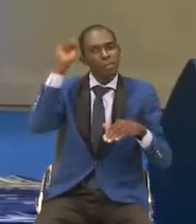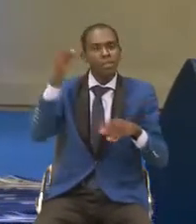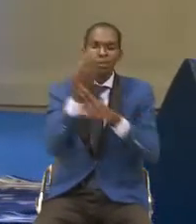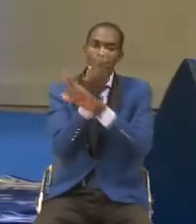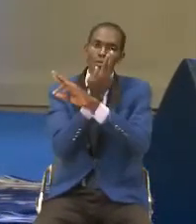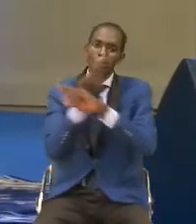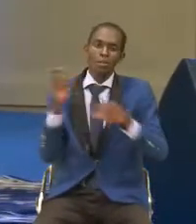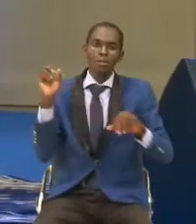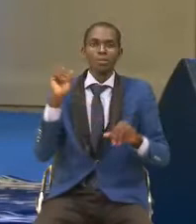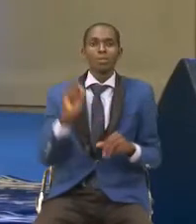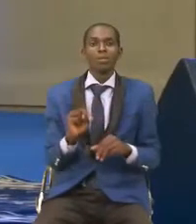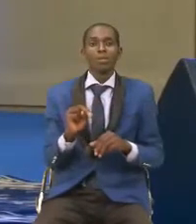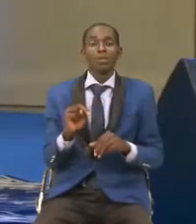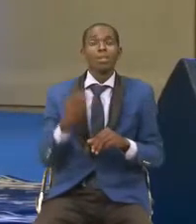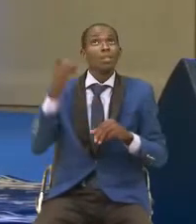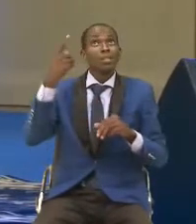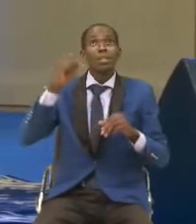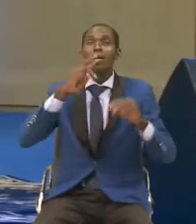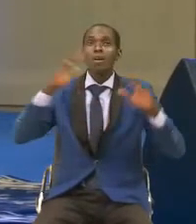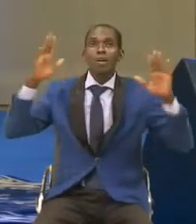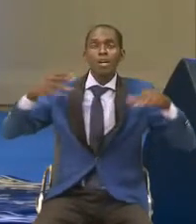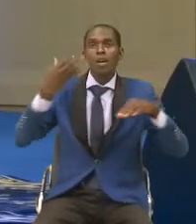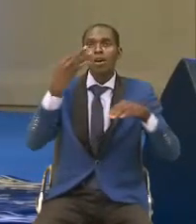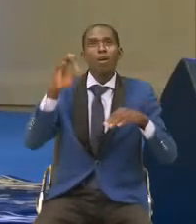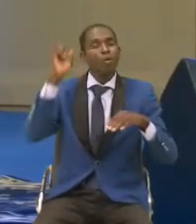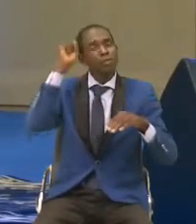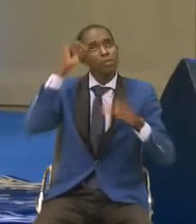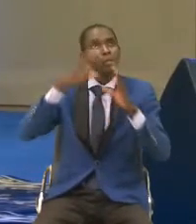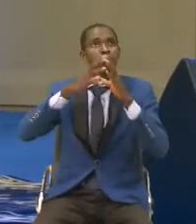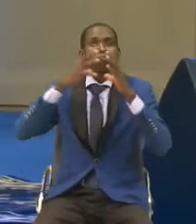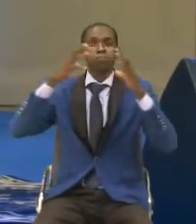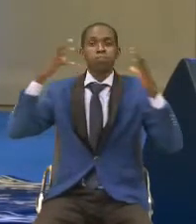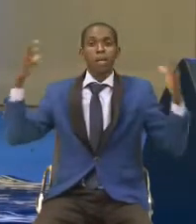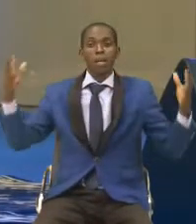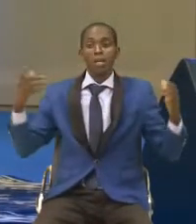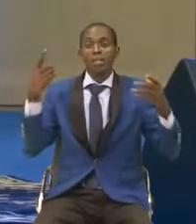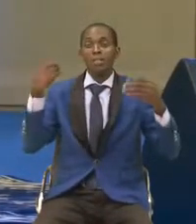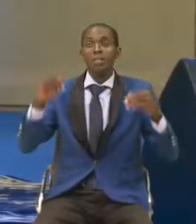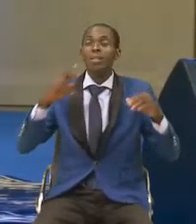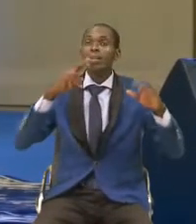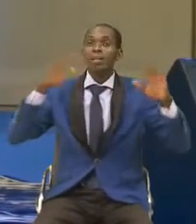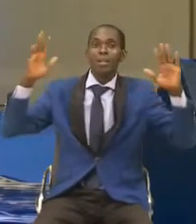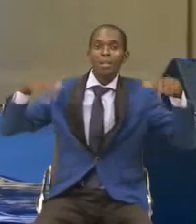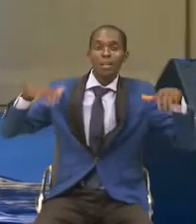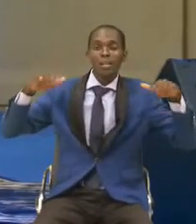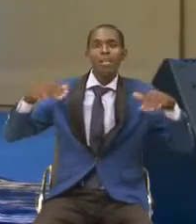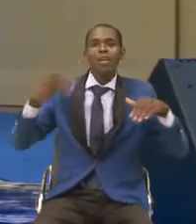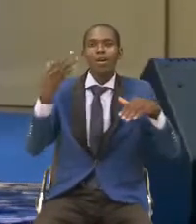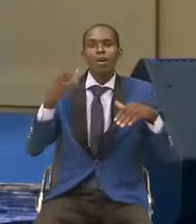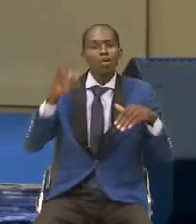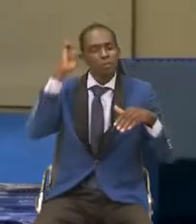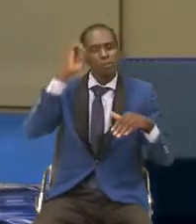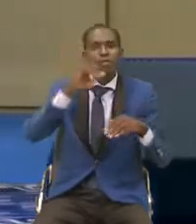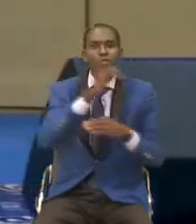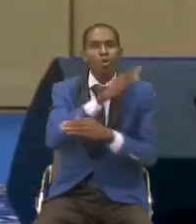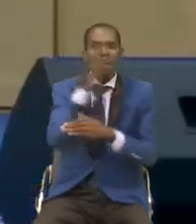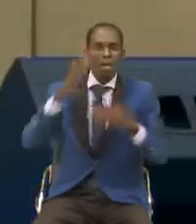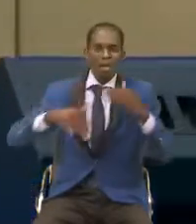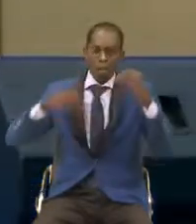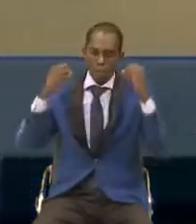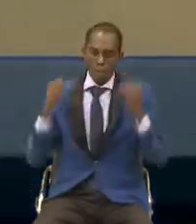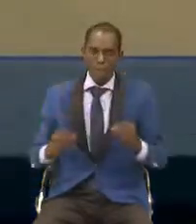the rain of his redemption, the rain of his abundance, and the rain of